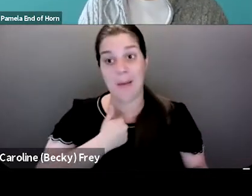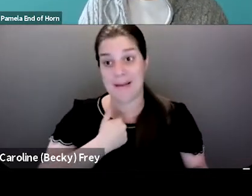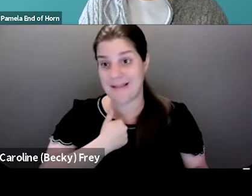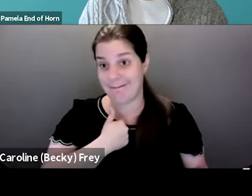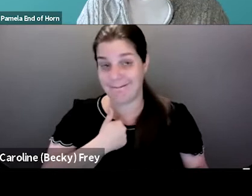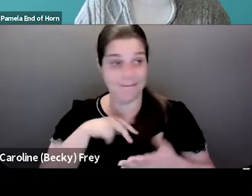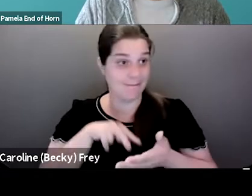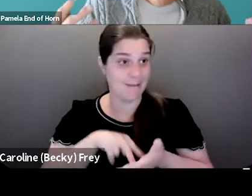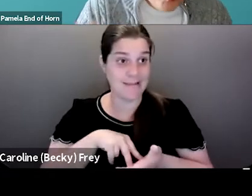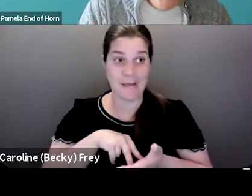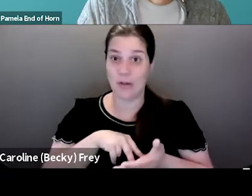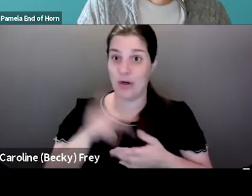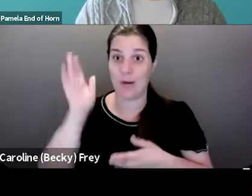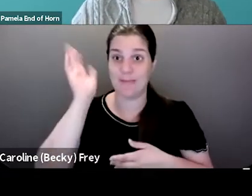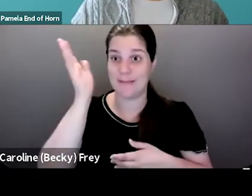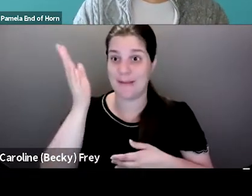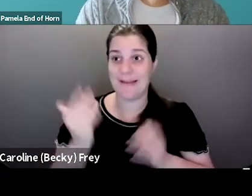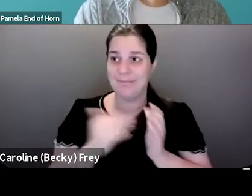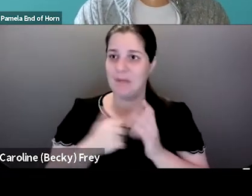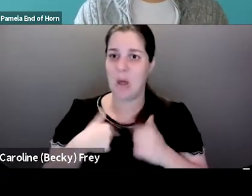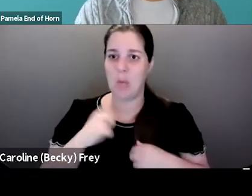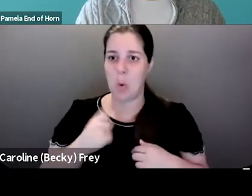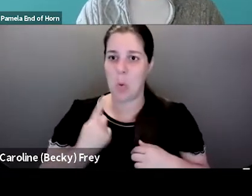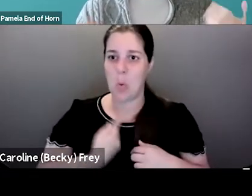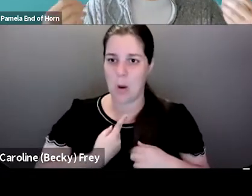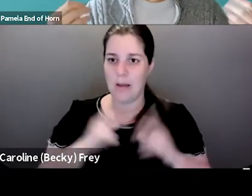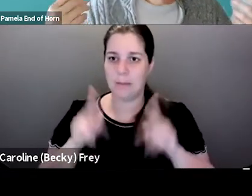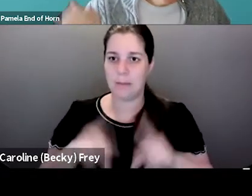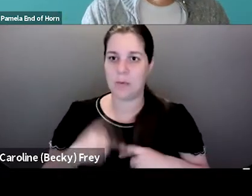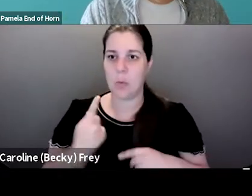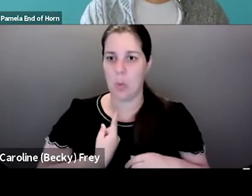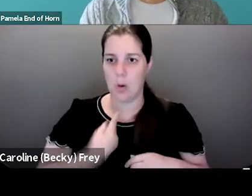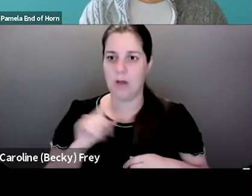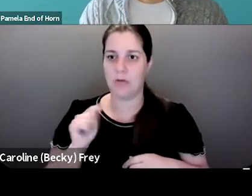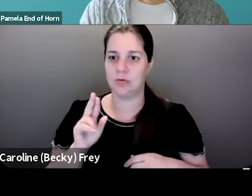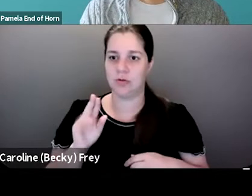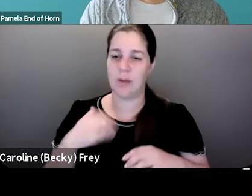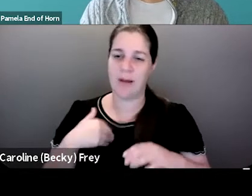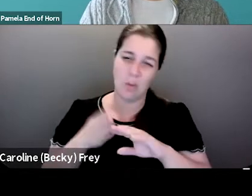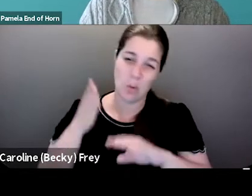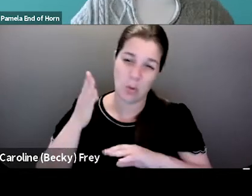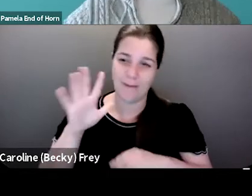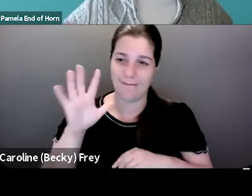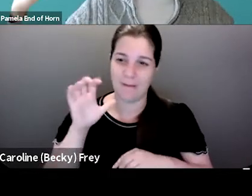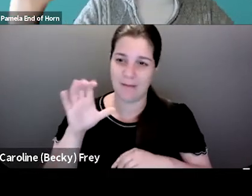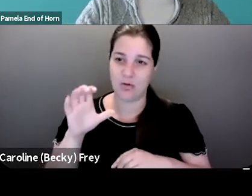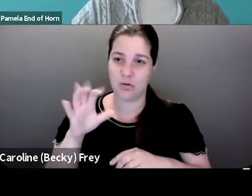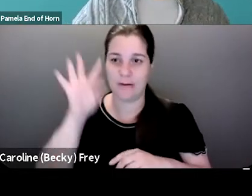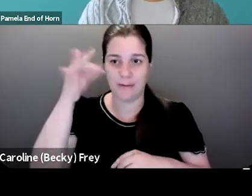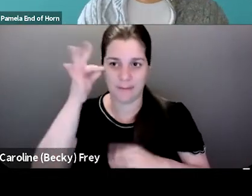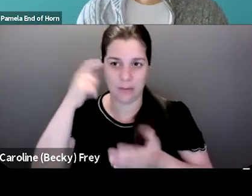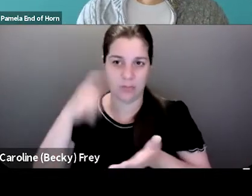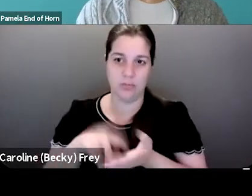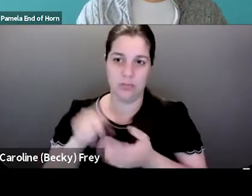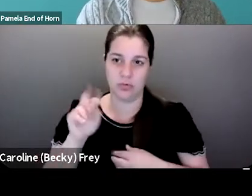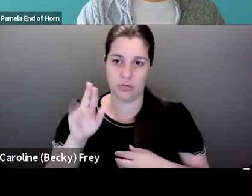here today speaking to you, I am one person from one tribe, and there are over 500 federally recognized tribes, and in addition